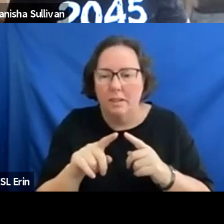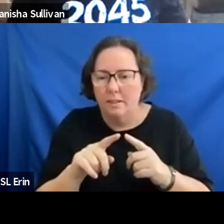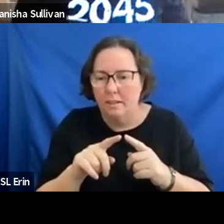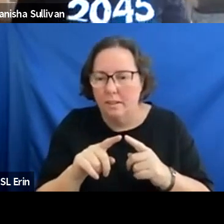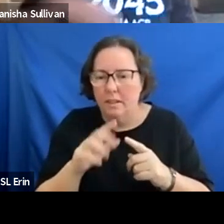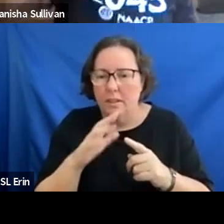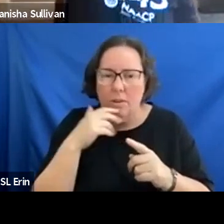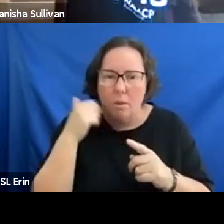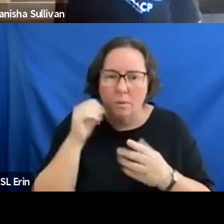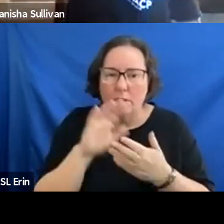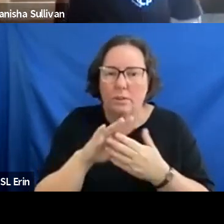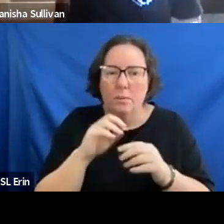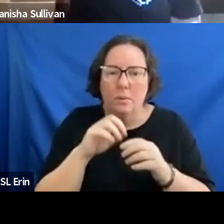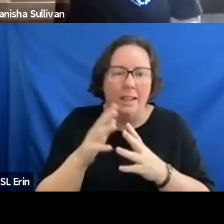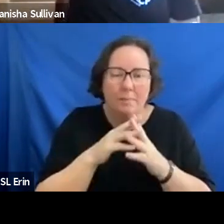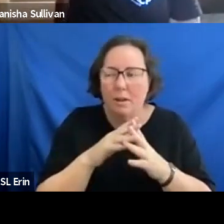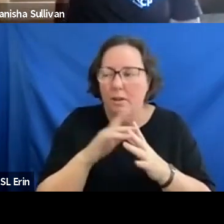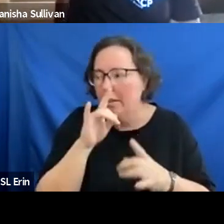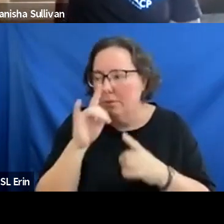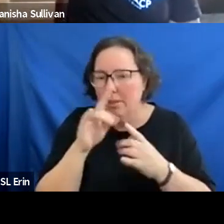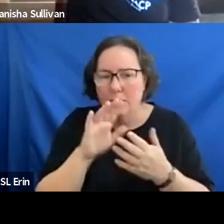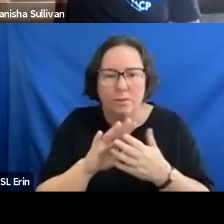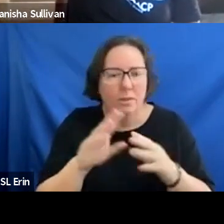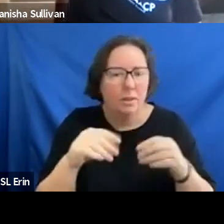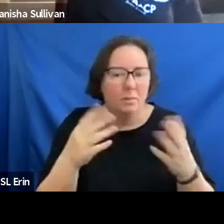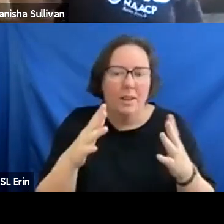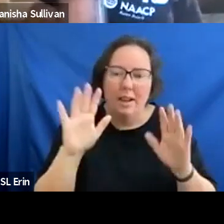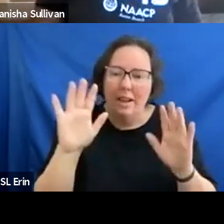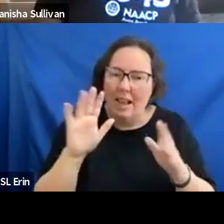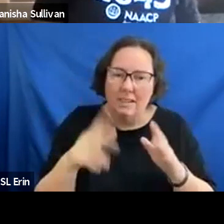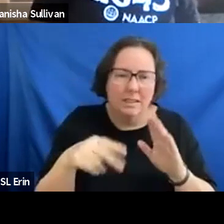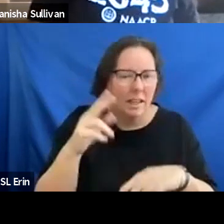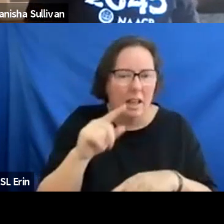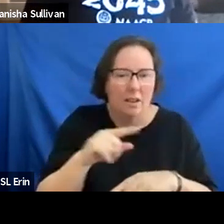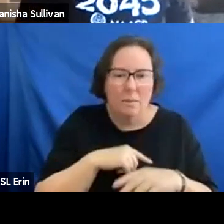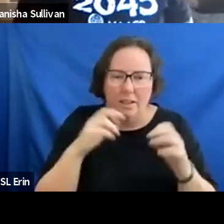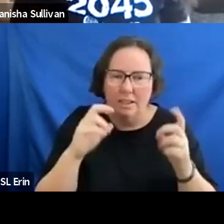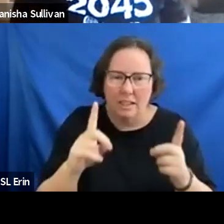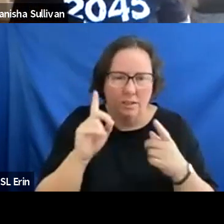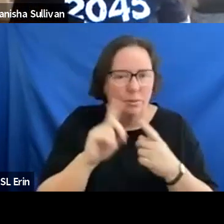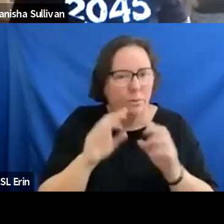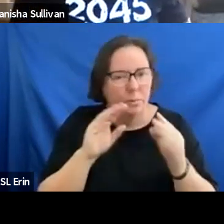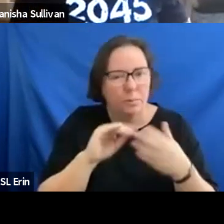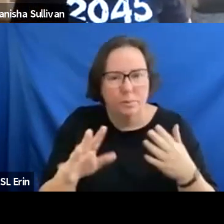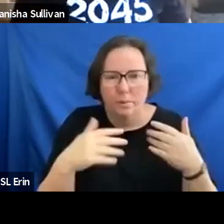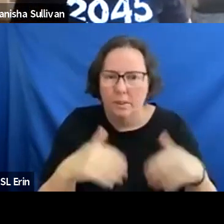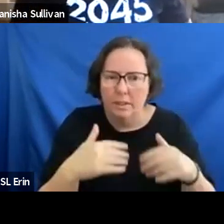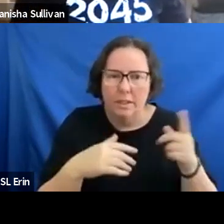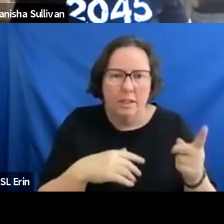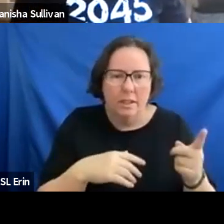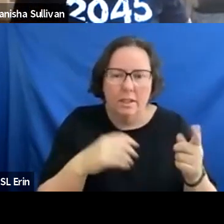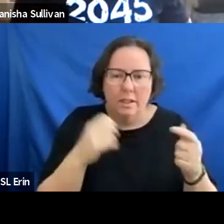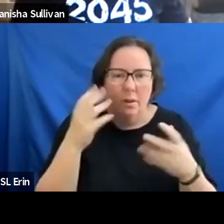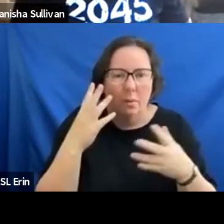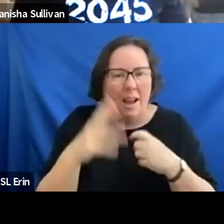a prestigious public exam school and provides excellent and high quality education to the students. And why so many years